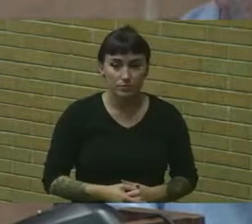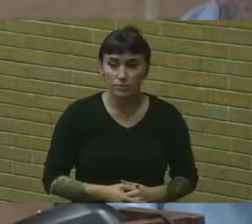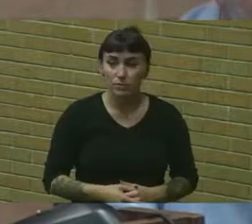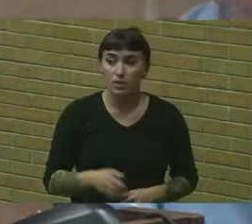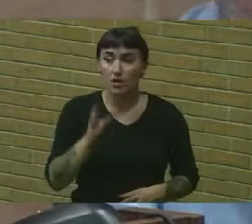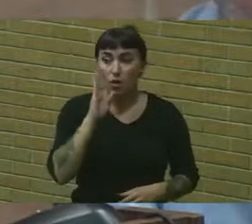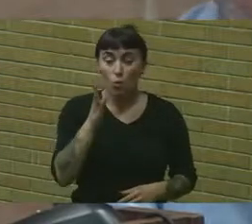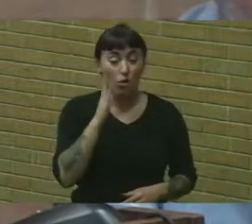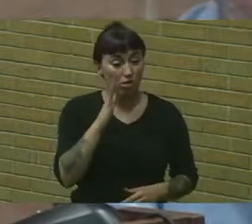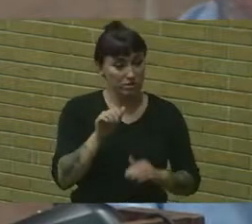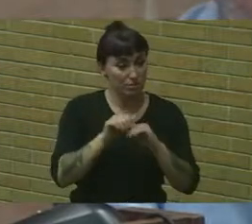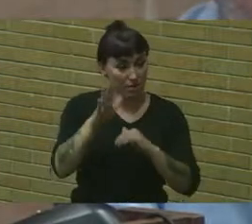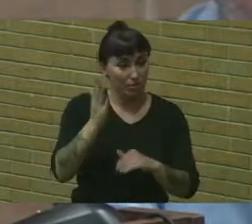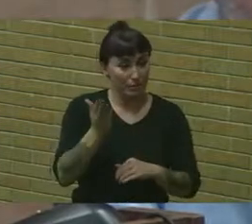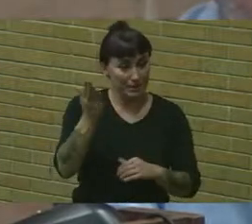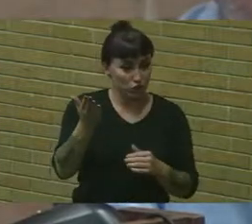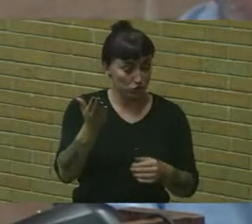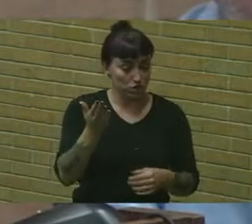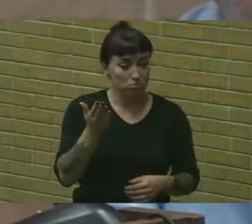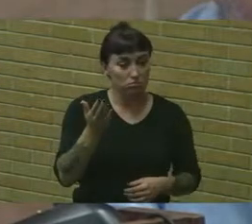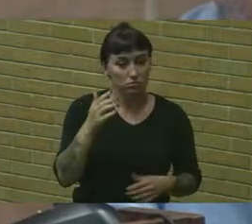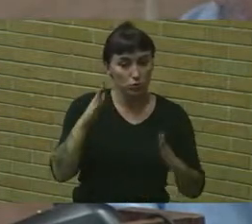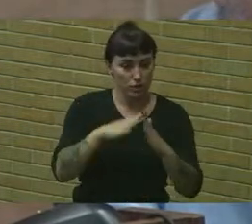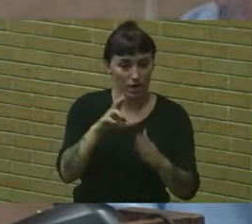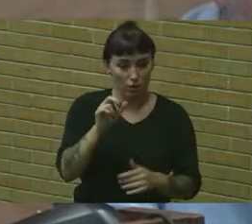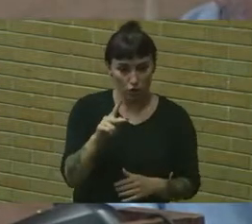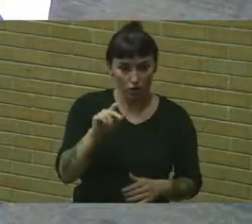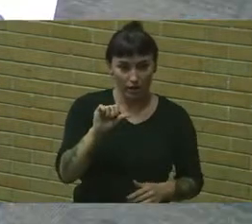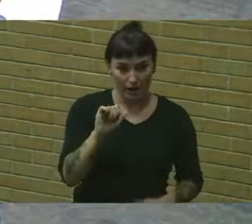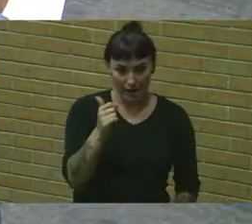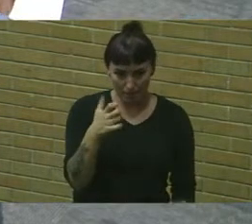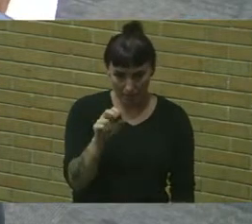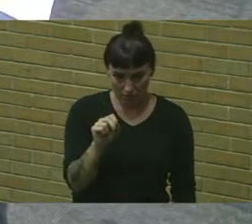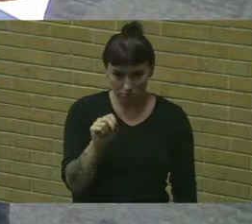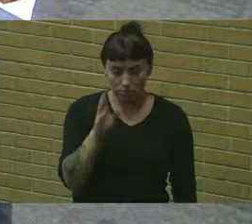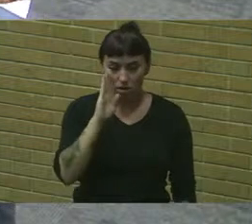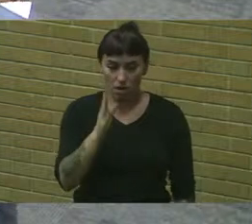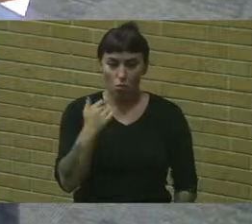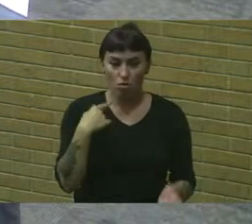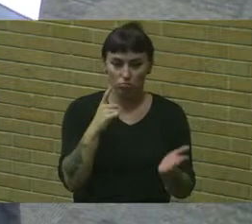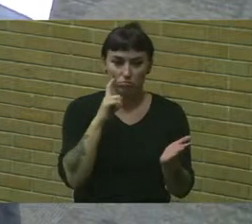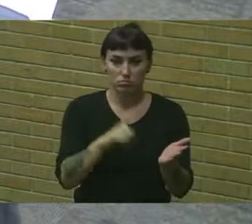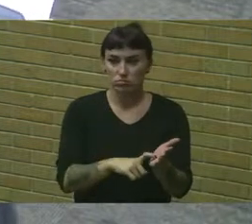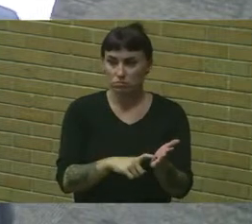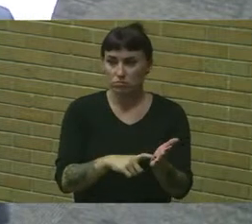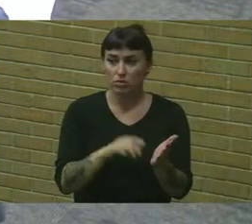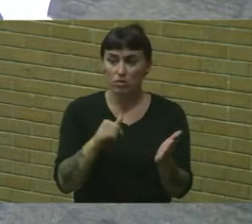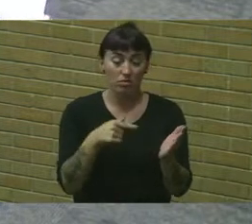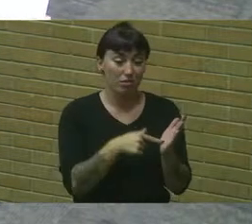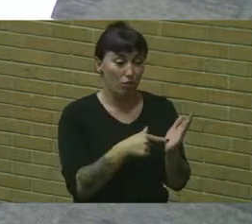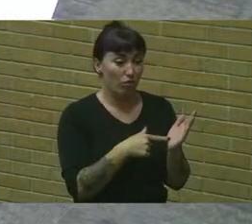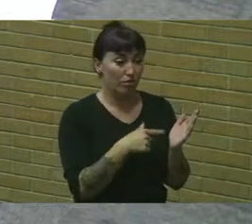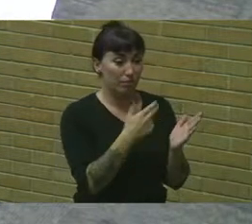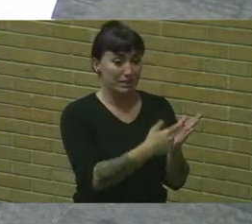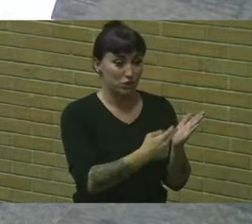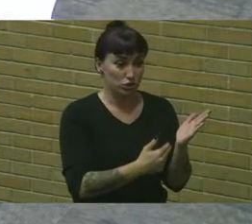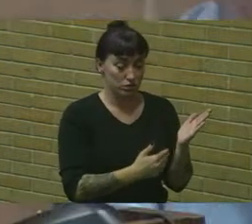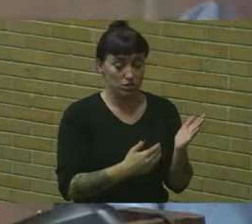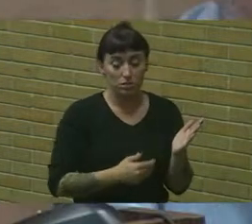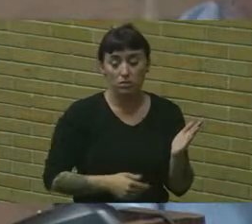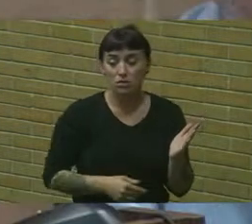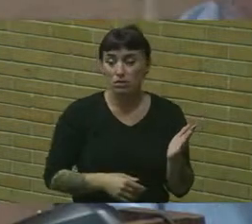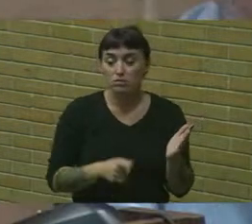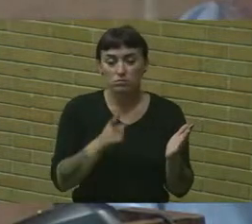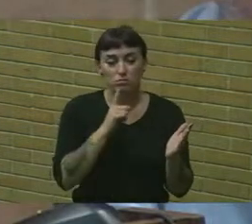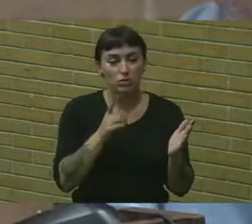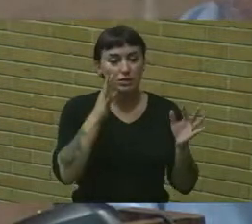I'm going to submit this petition to Town Clerk Amon, and I will note that on the petition,